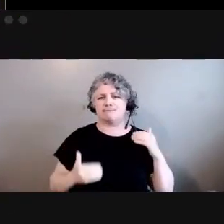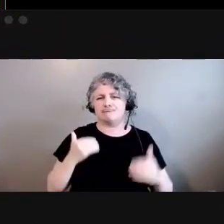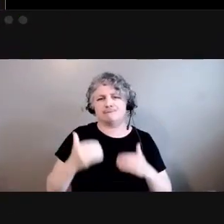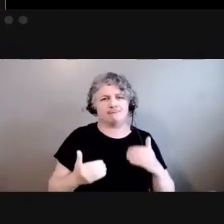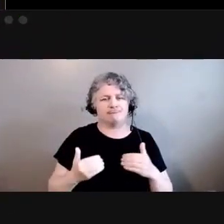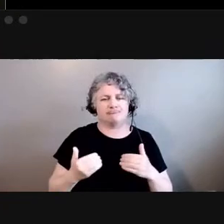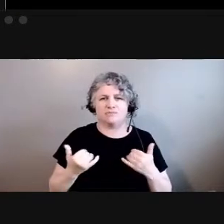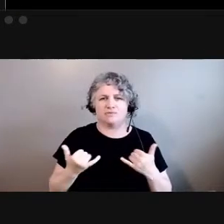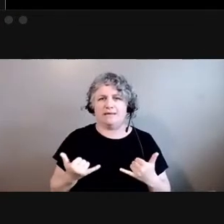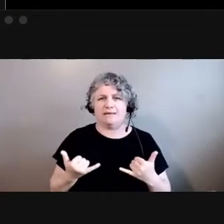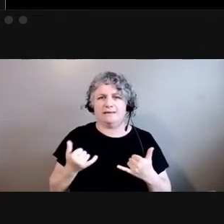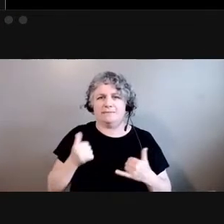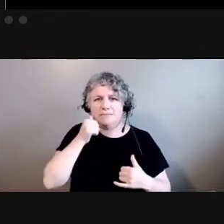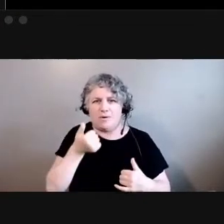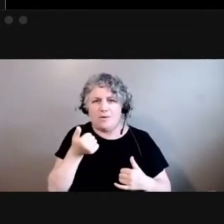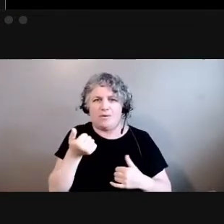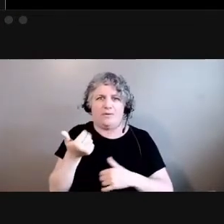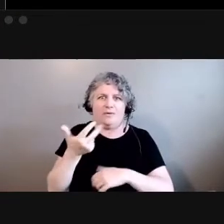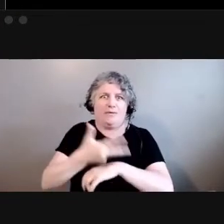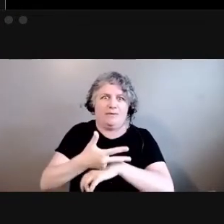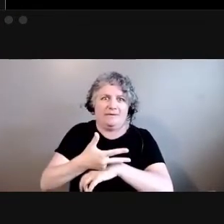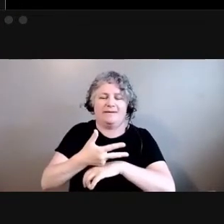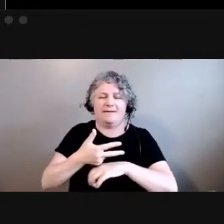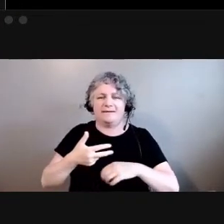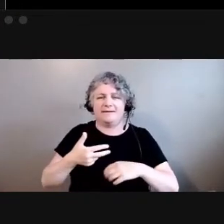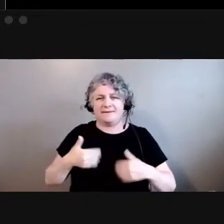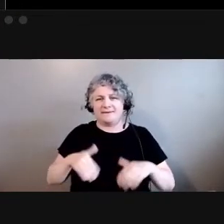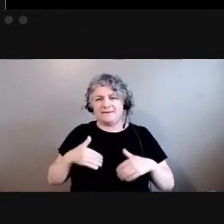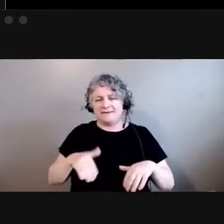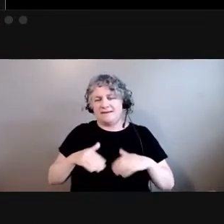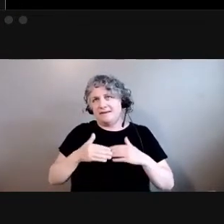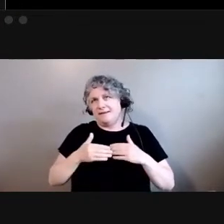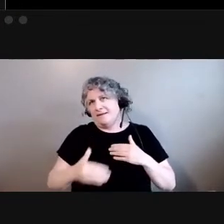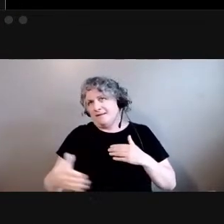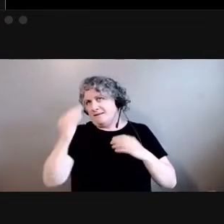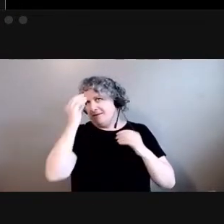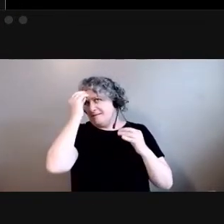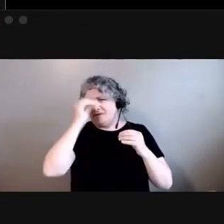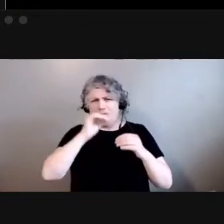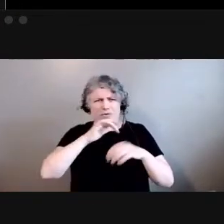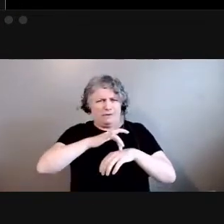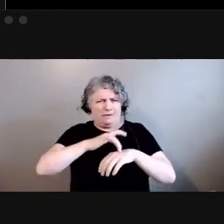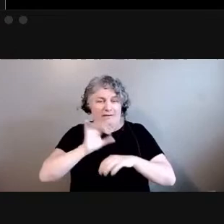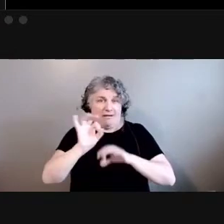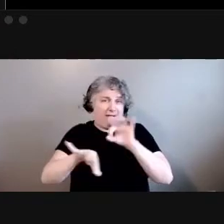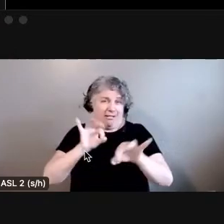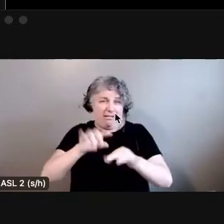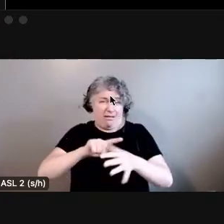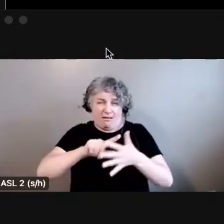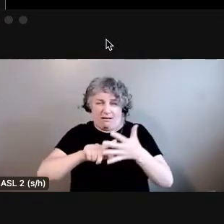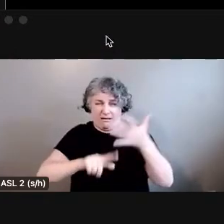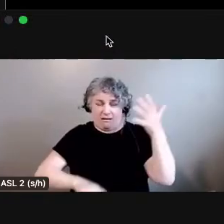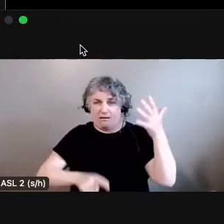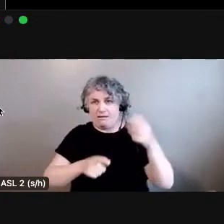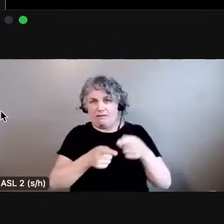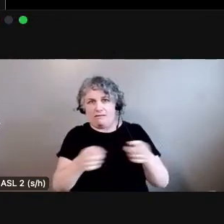beyond. You touched on so many things there, I think, that are going to resonate with the